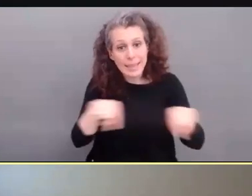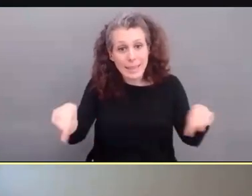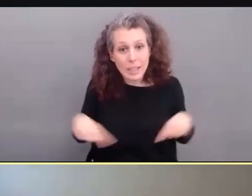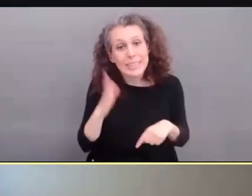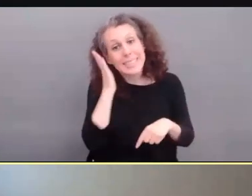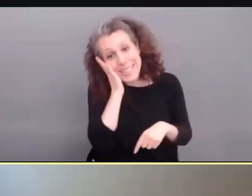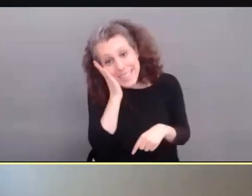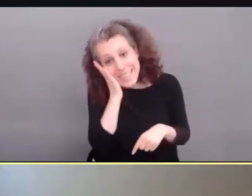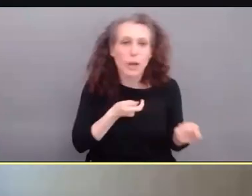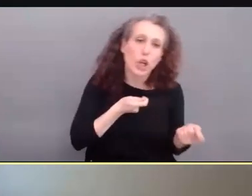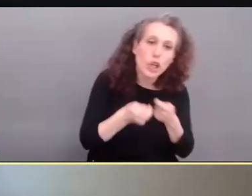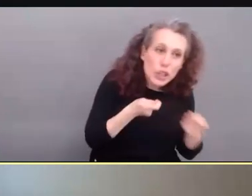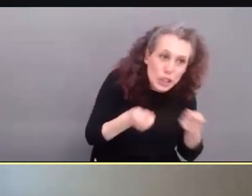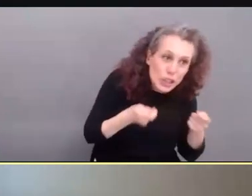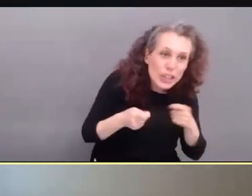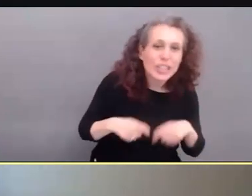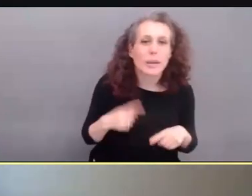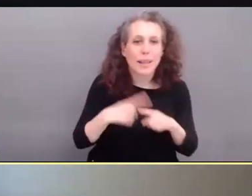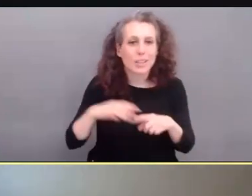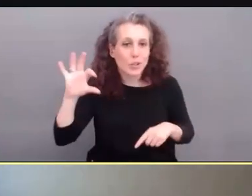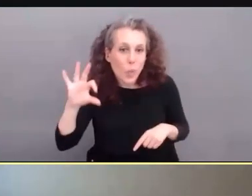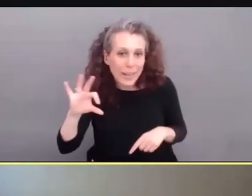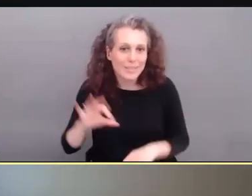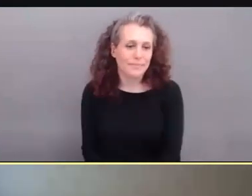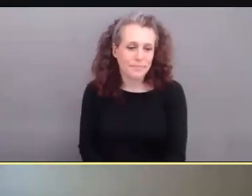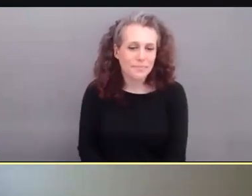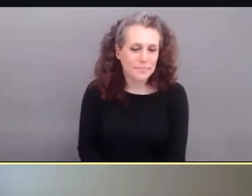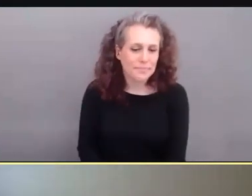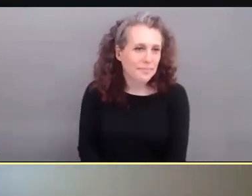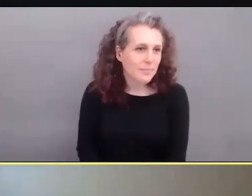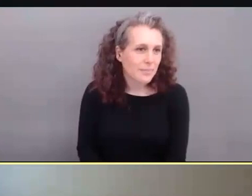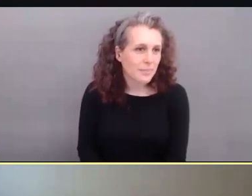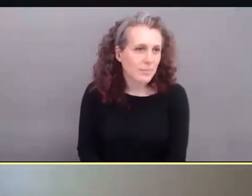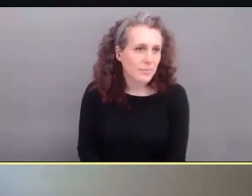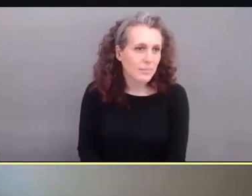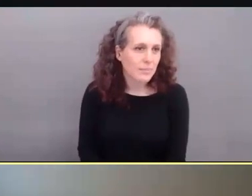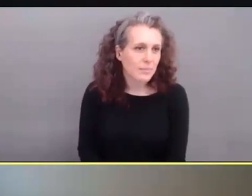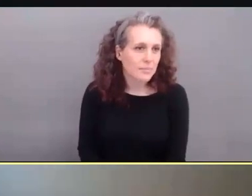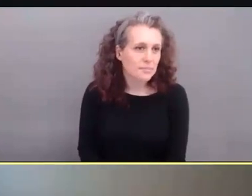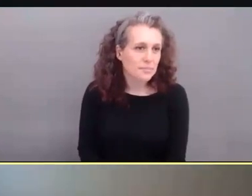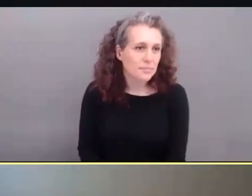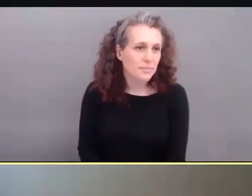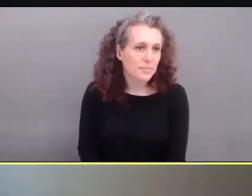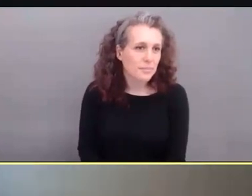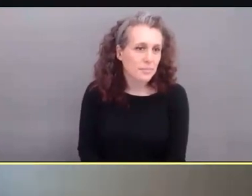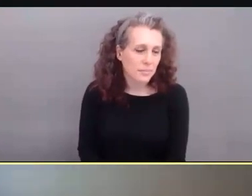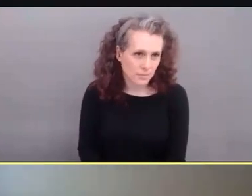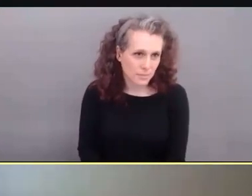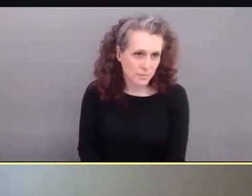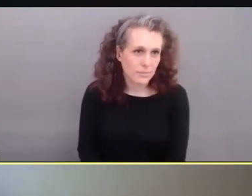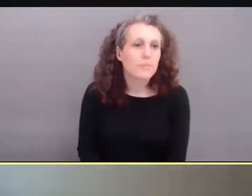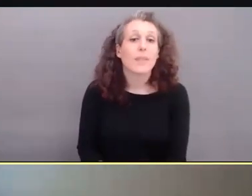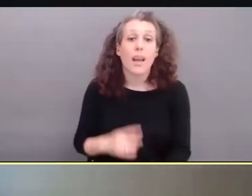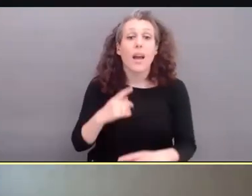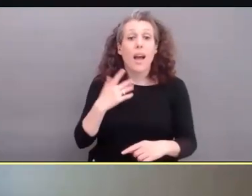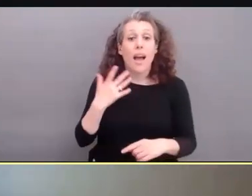you cook, and your sanitary facilities. And we take people also to an accessible museum display.